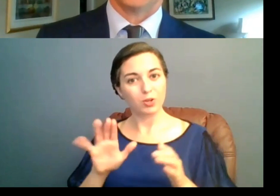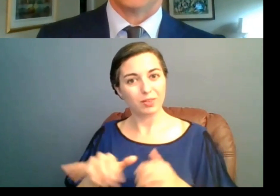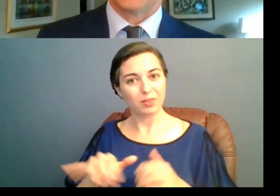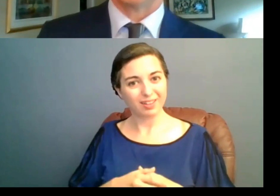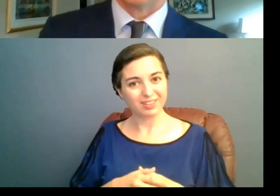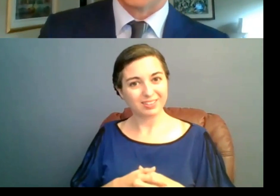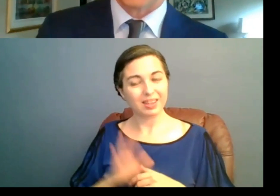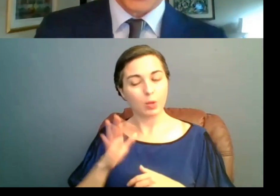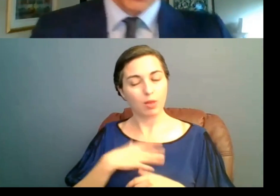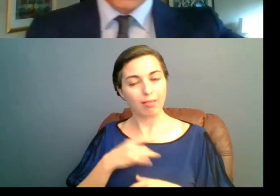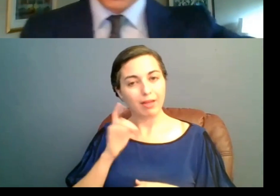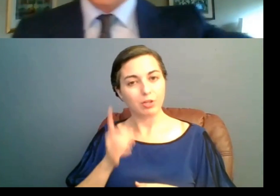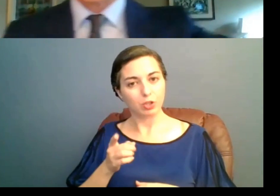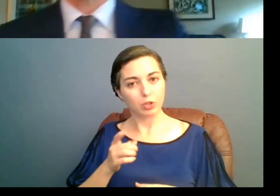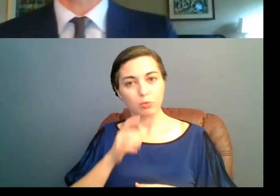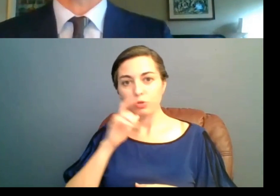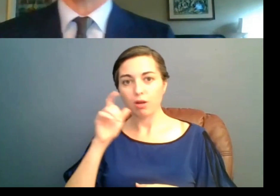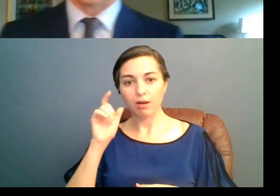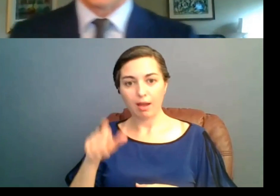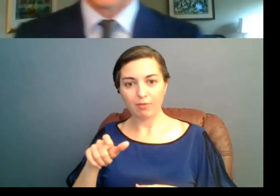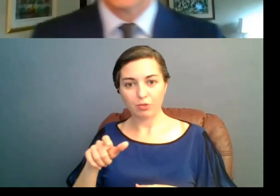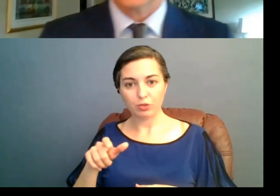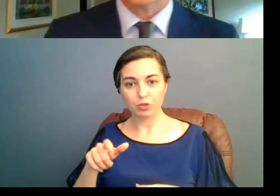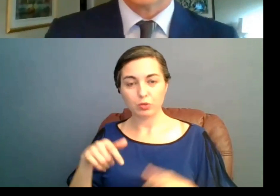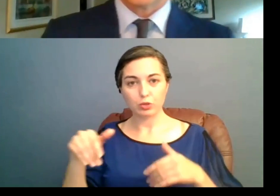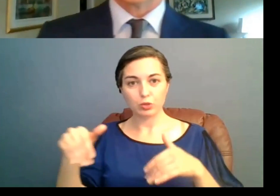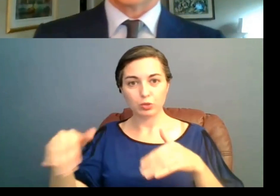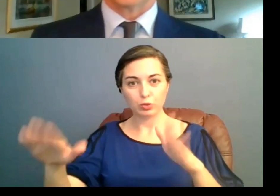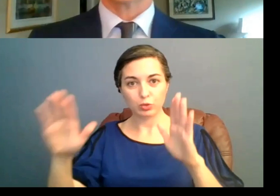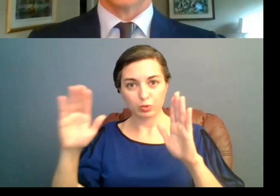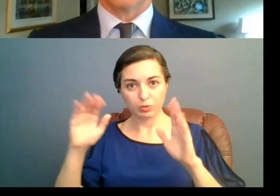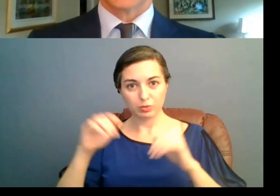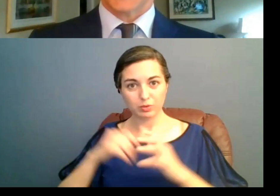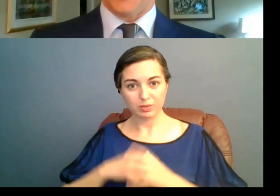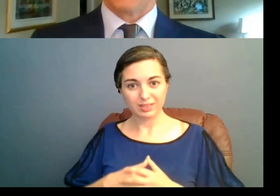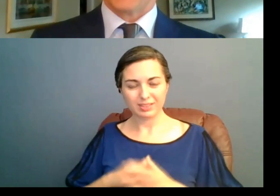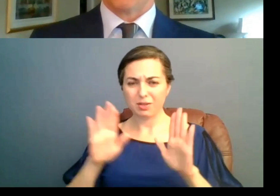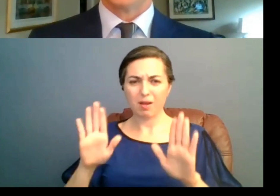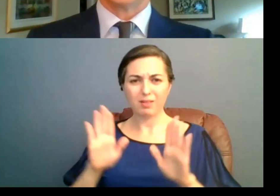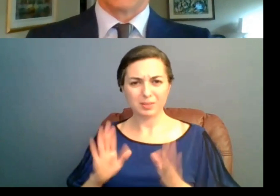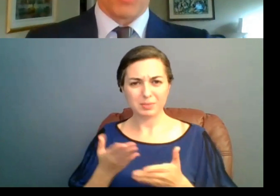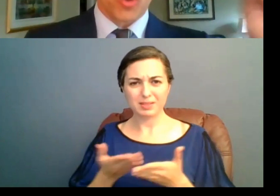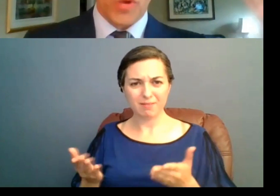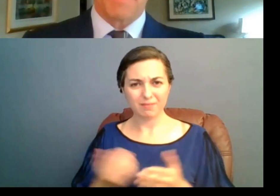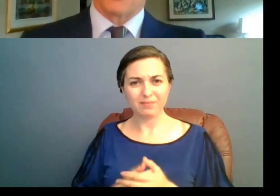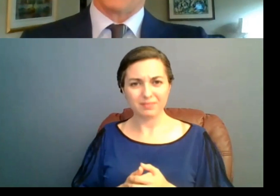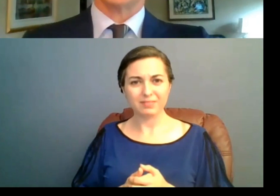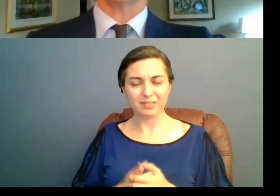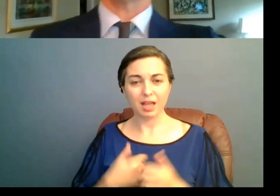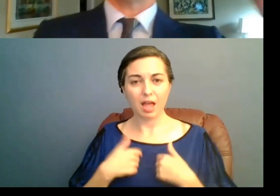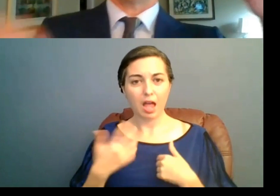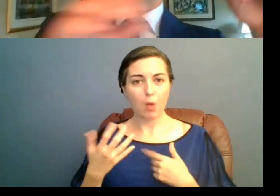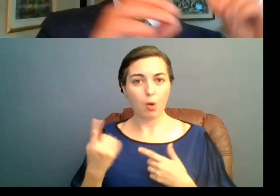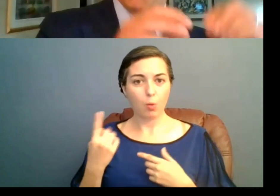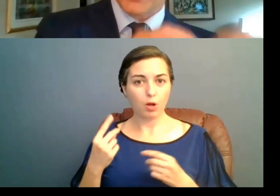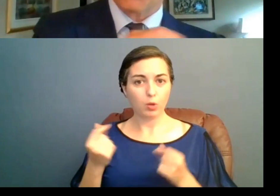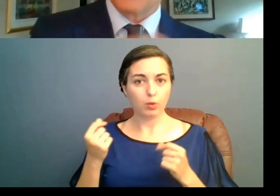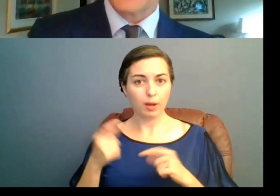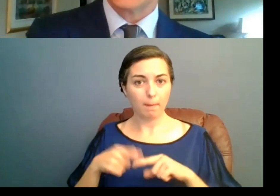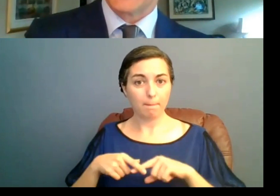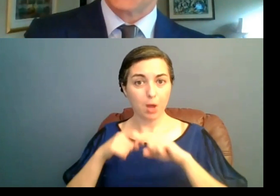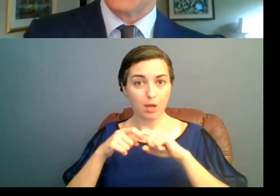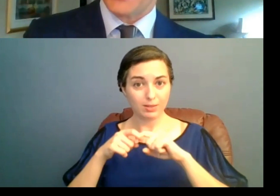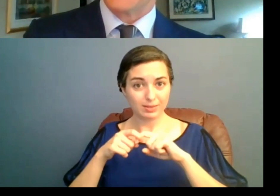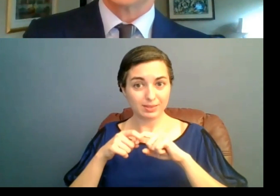you for doing it and not want to shoo you away. So this is awesome stuff. I want to take one quick pause. We're going to do a